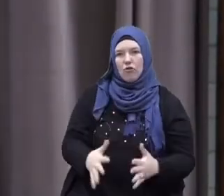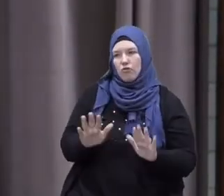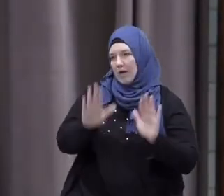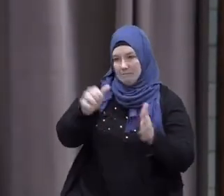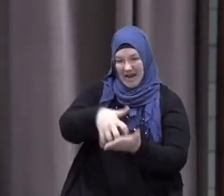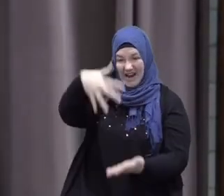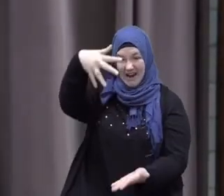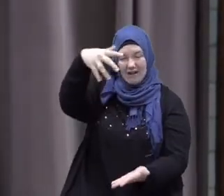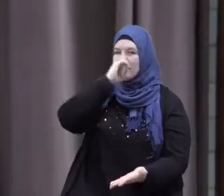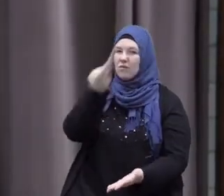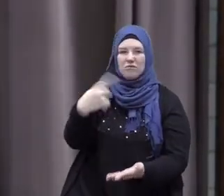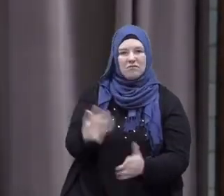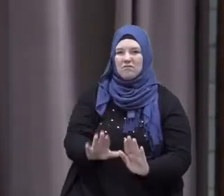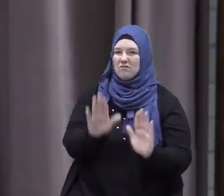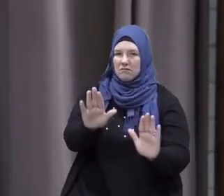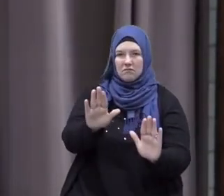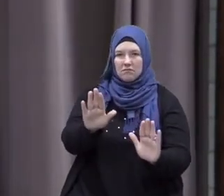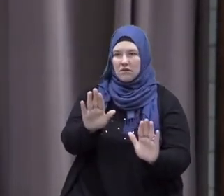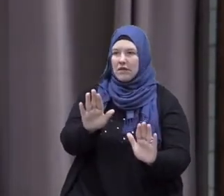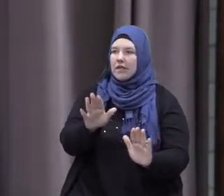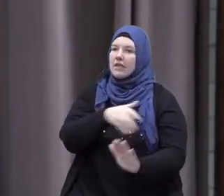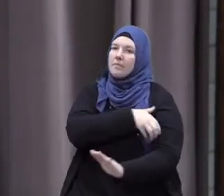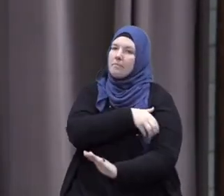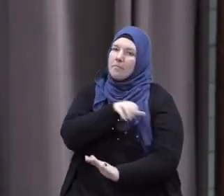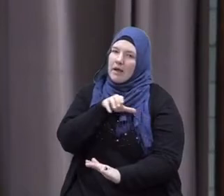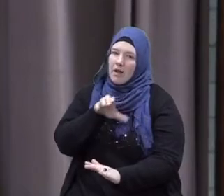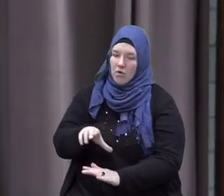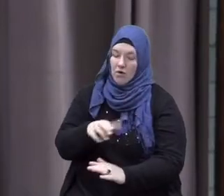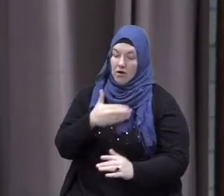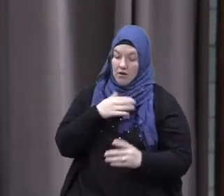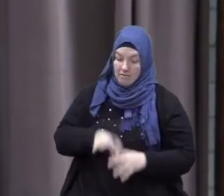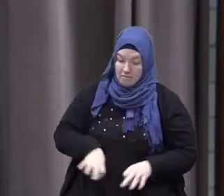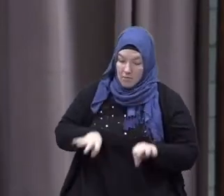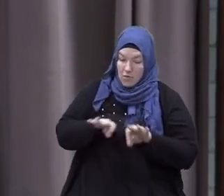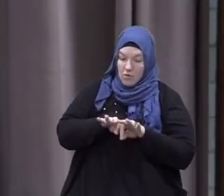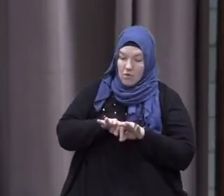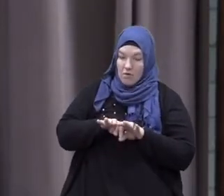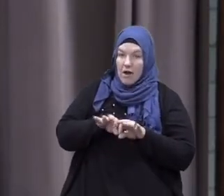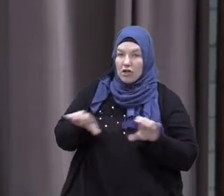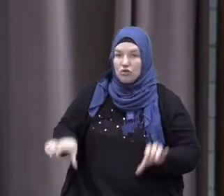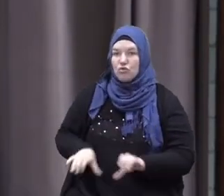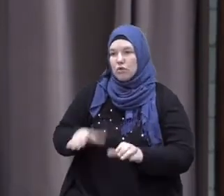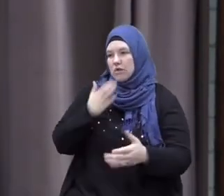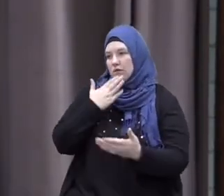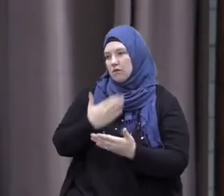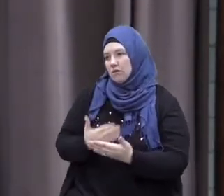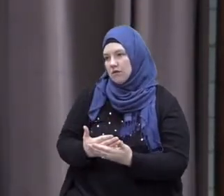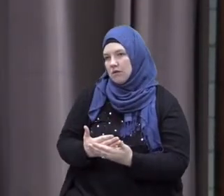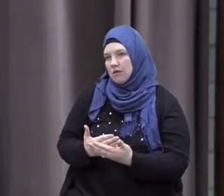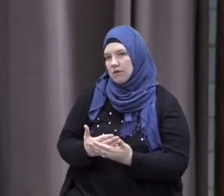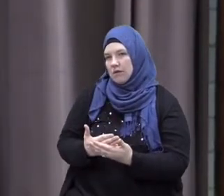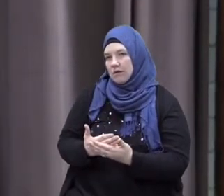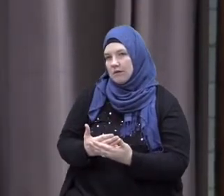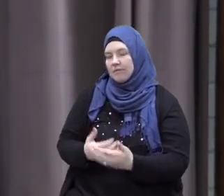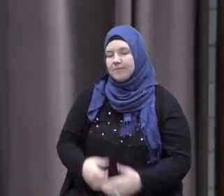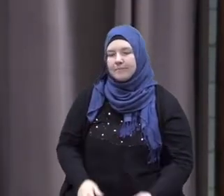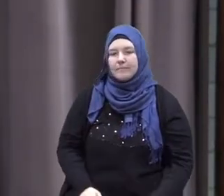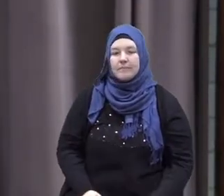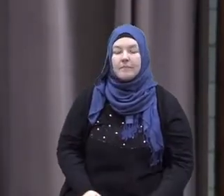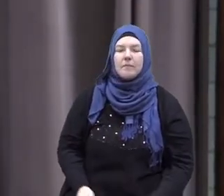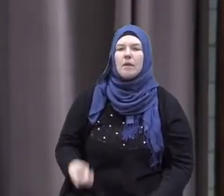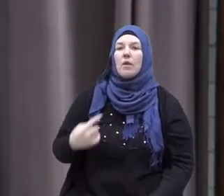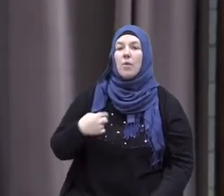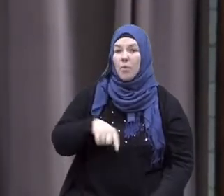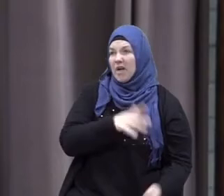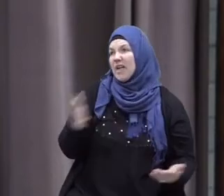great. It is the power of morality in action. Now, these are separable. We